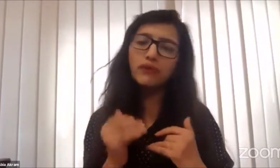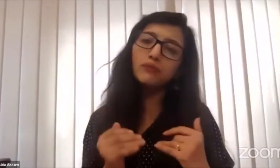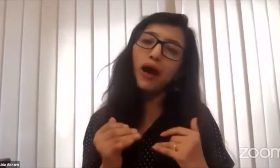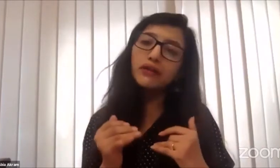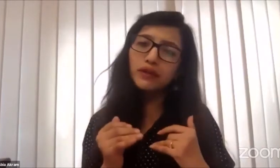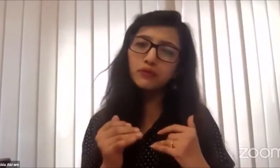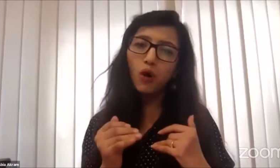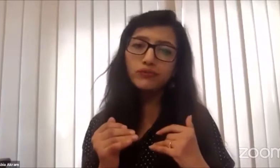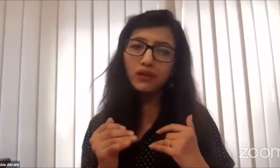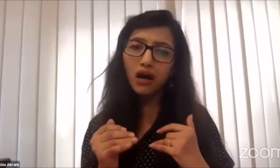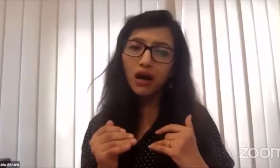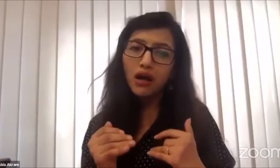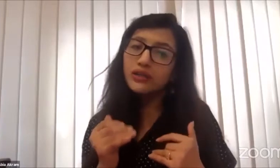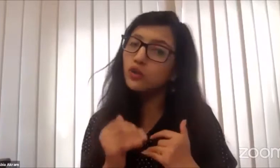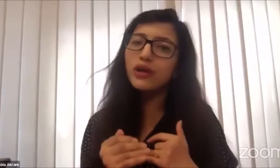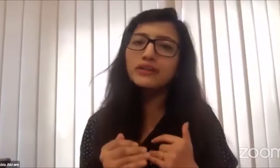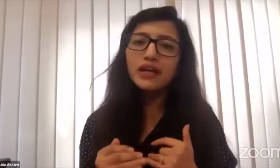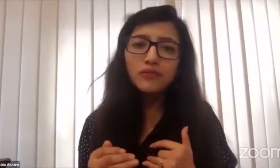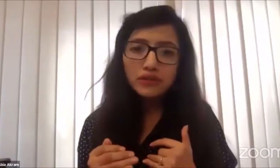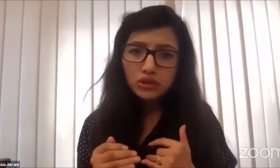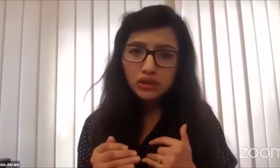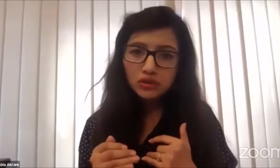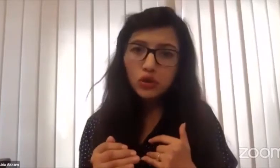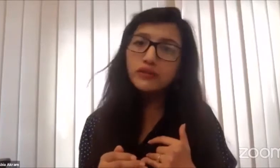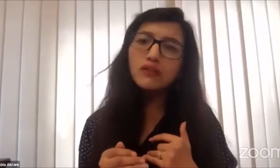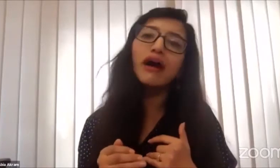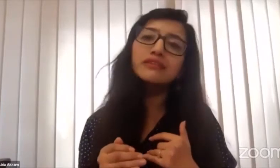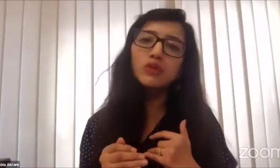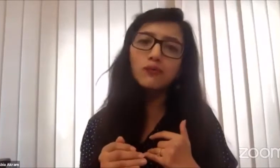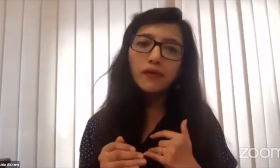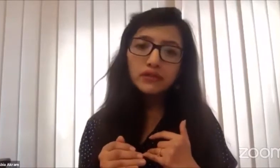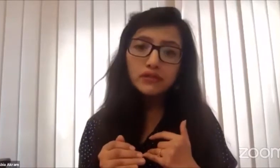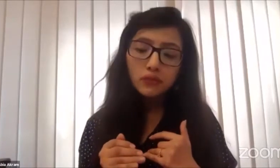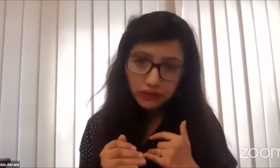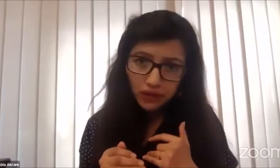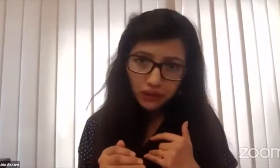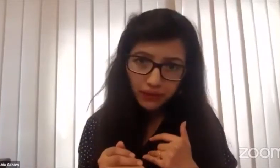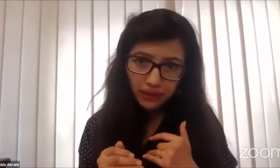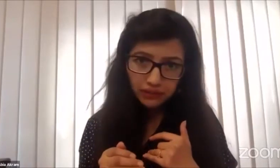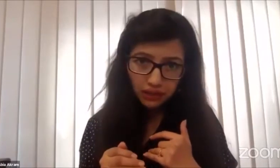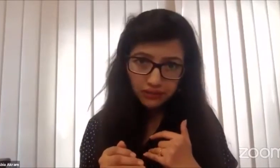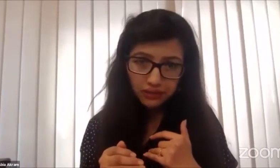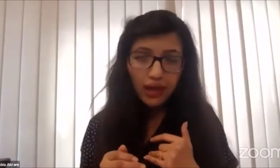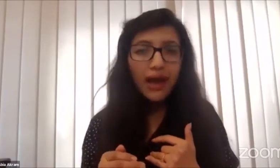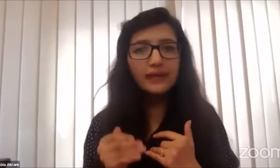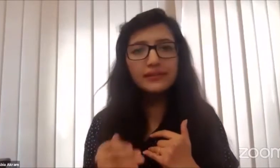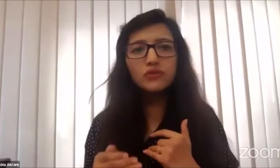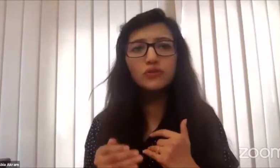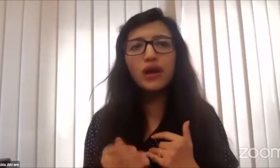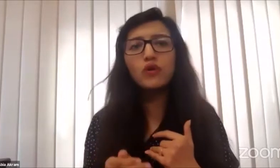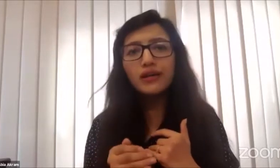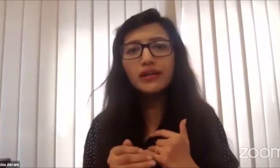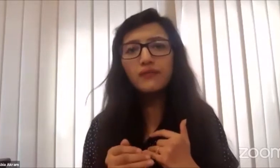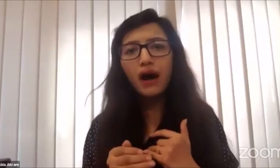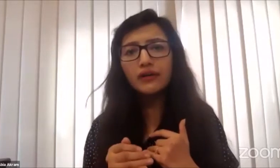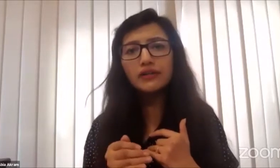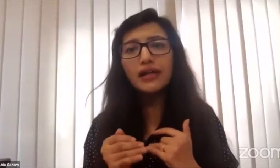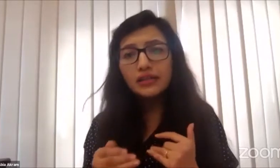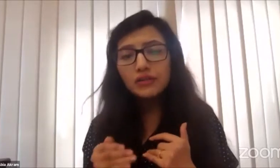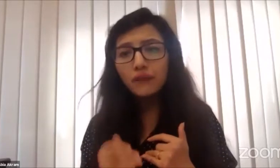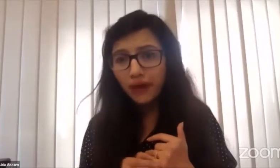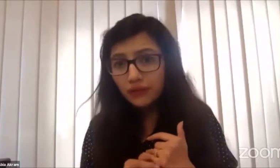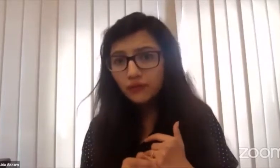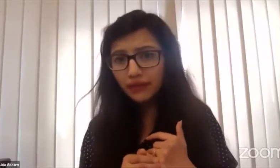the perspective of the UN Convention on the Rights of Persons with Disabilities. And since we are talking about